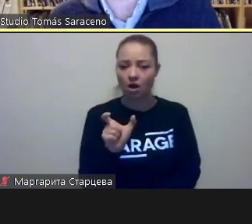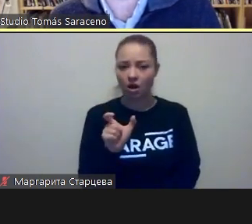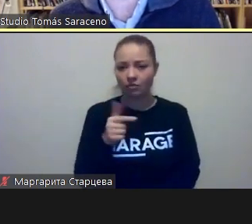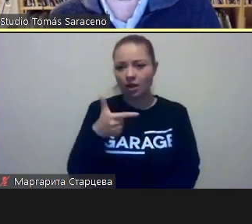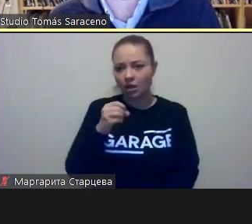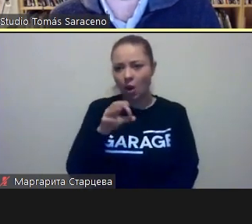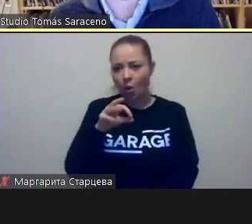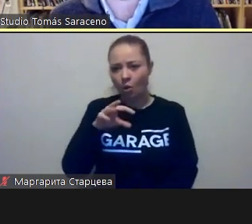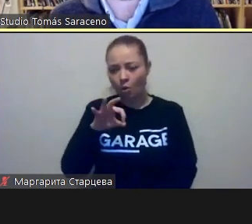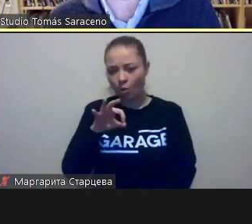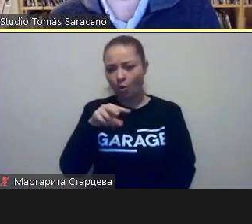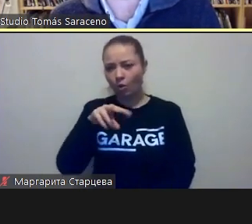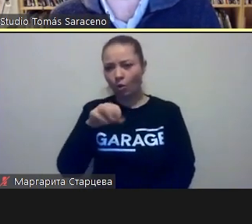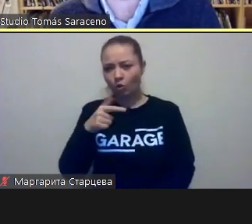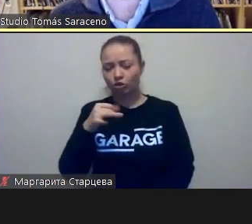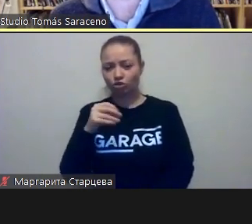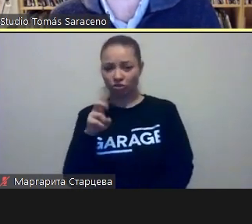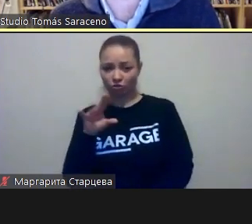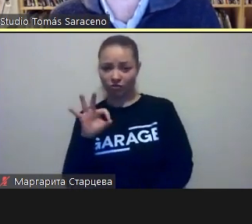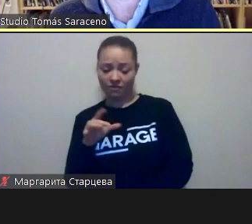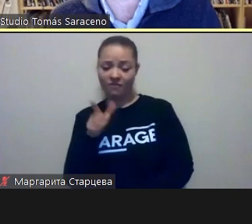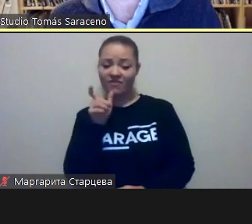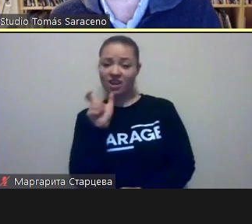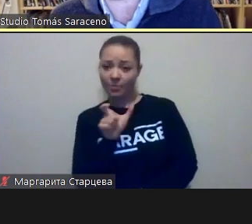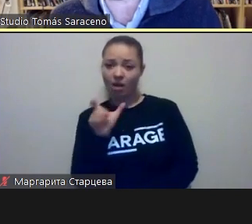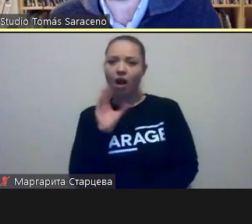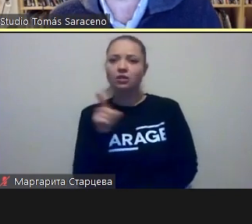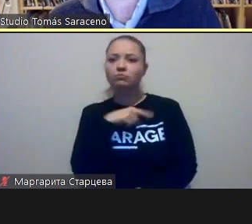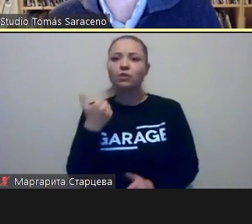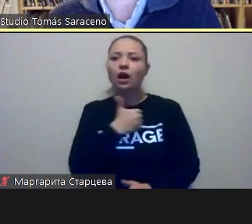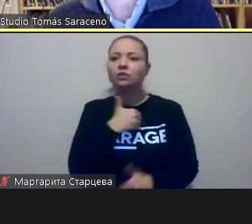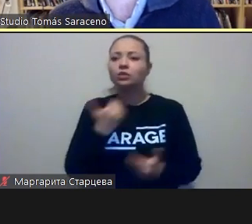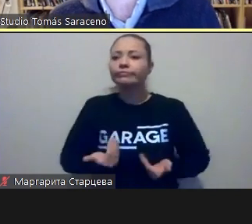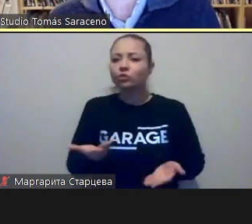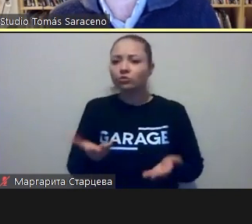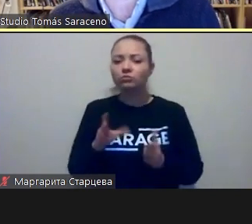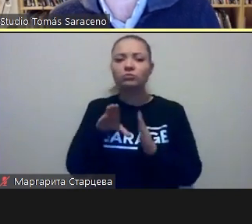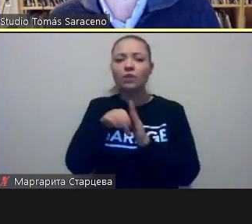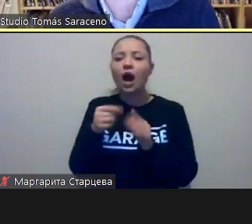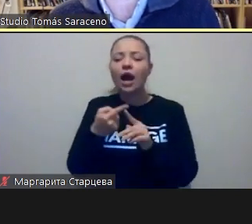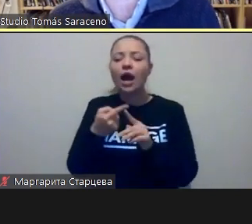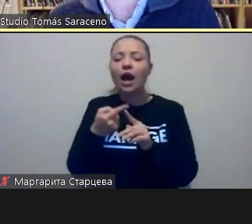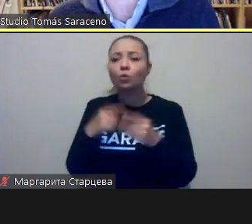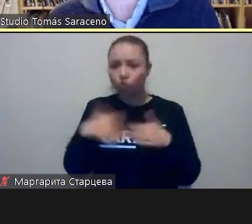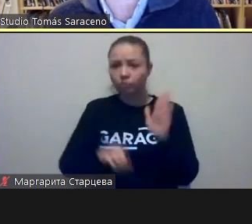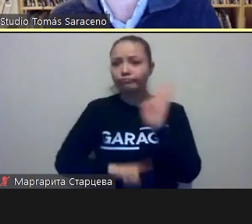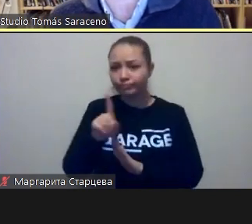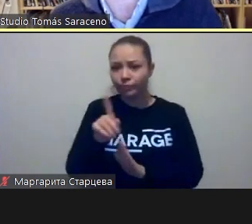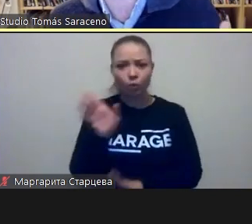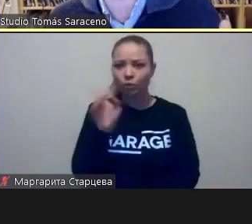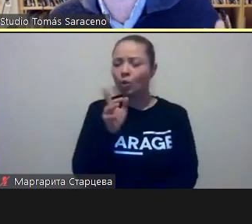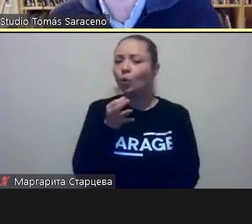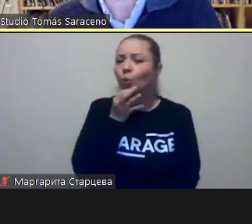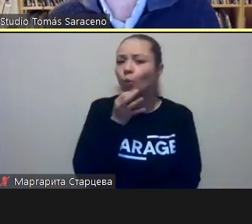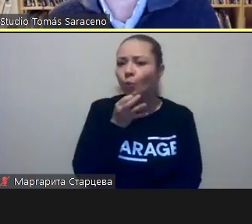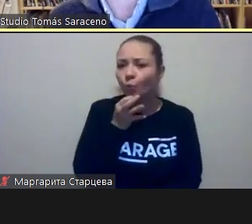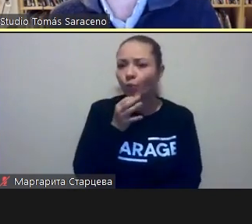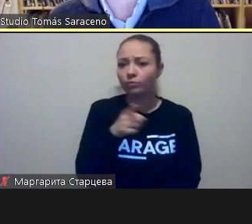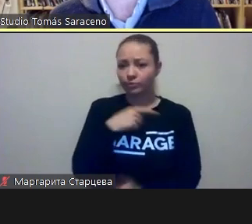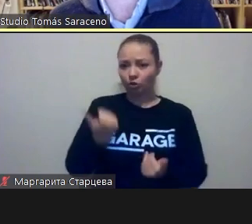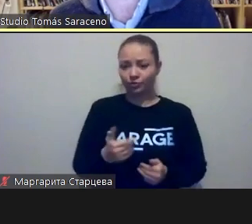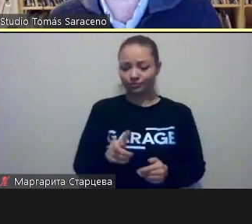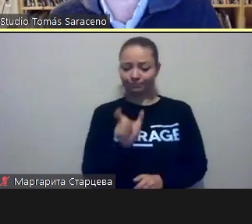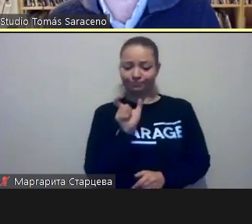yet maybe fully present, because still we live in an epoch which is called the Anthropocene, where